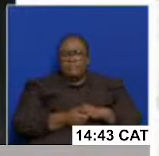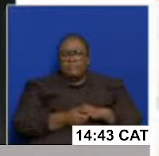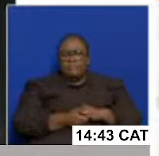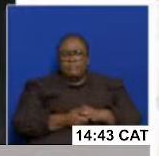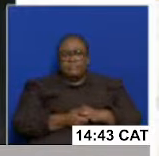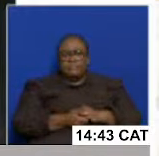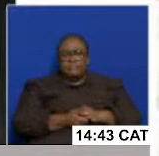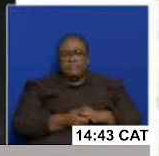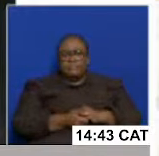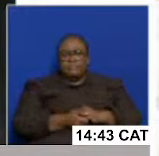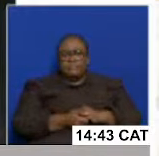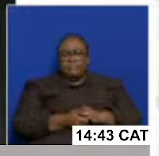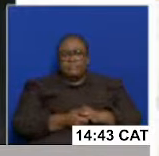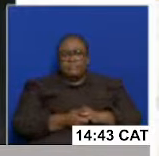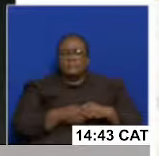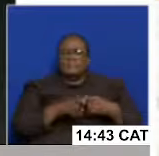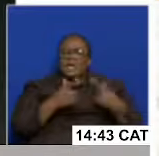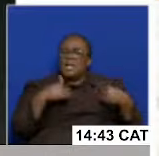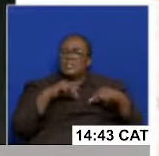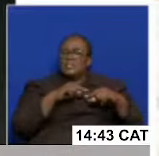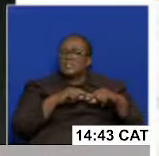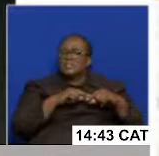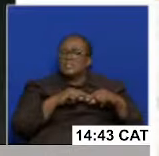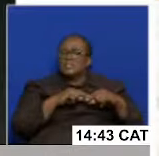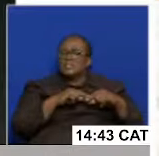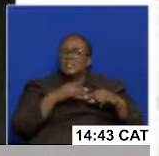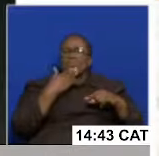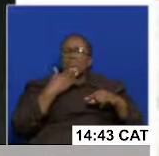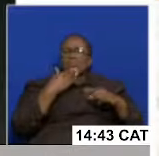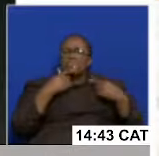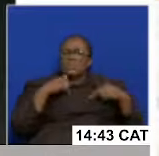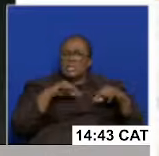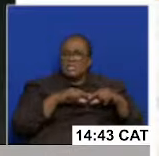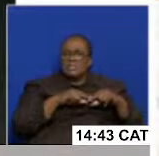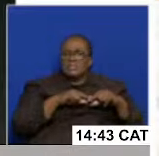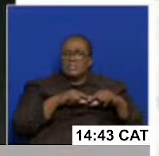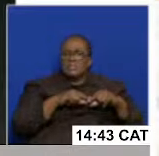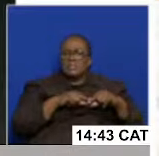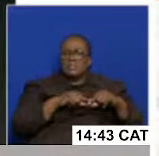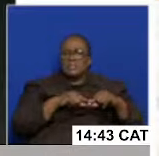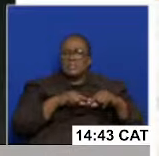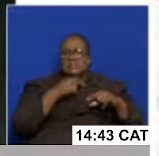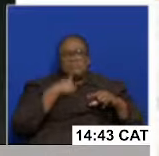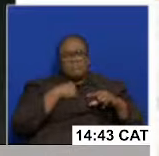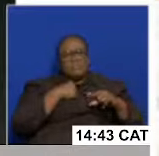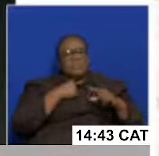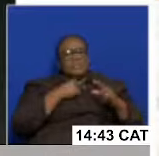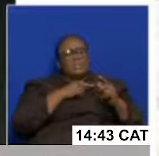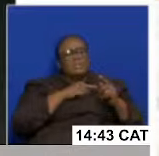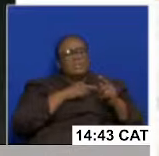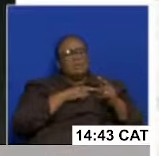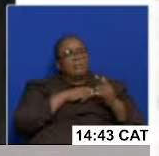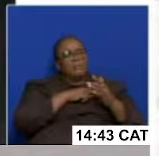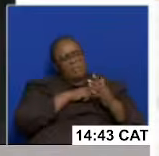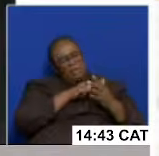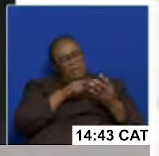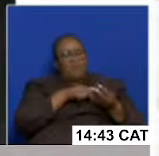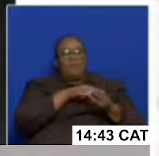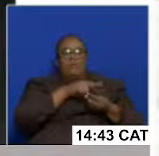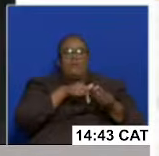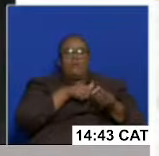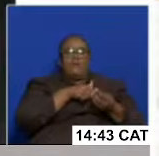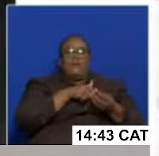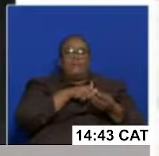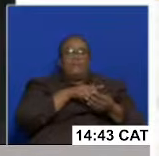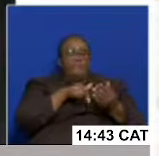Who's us? Yeah, maybe me, her, Mackenzie, Mr. Mkwanazi,